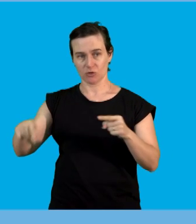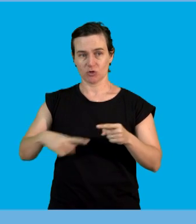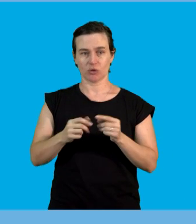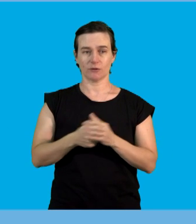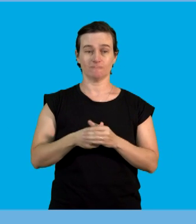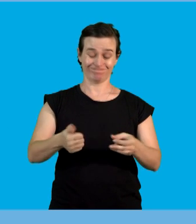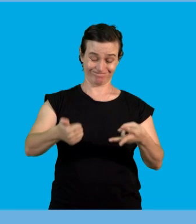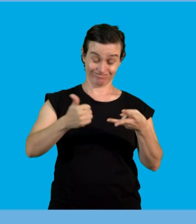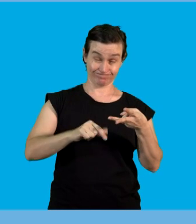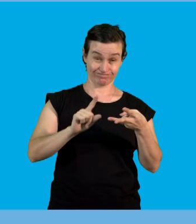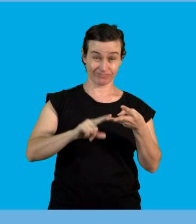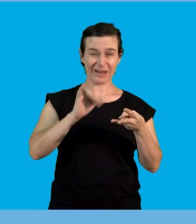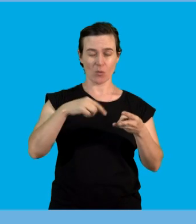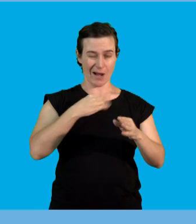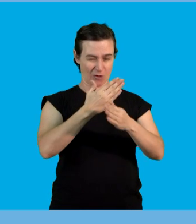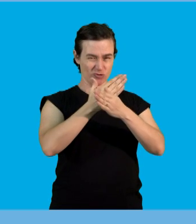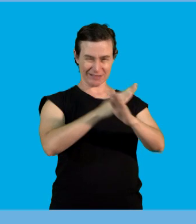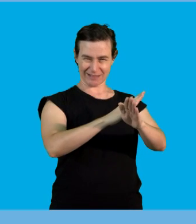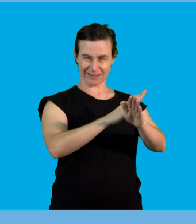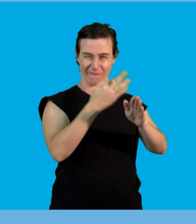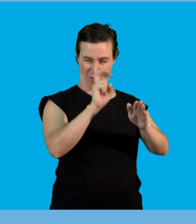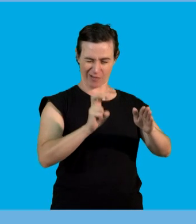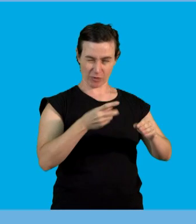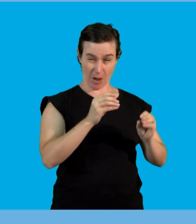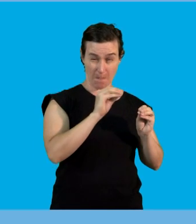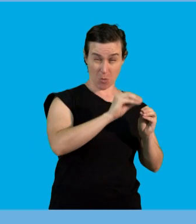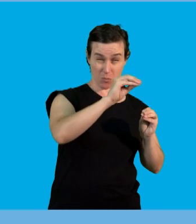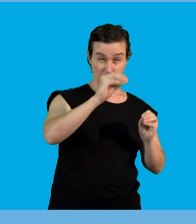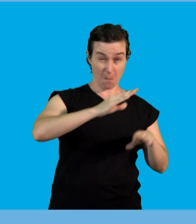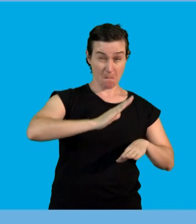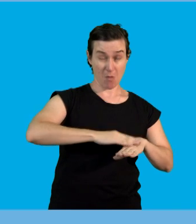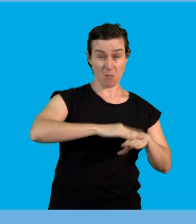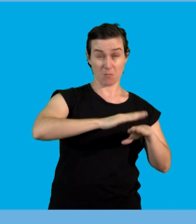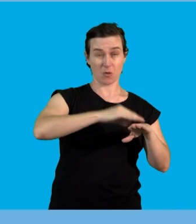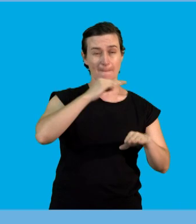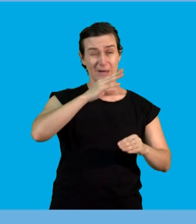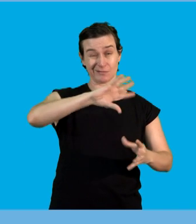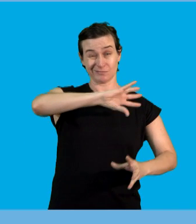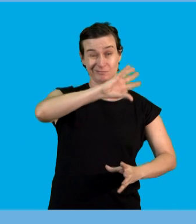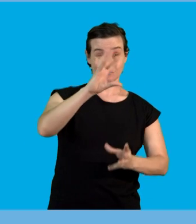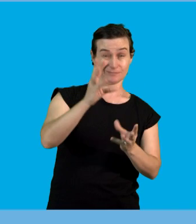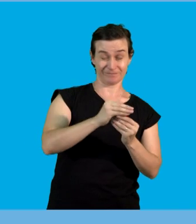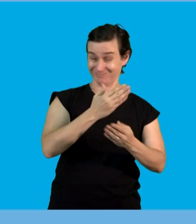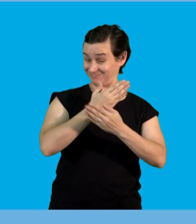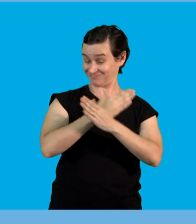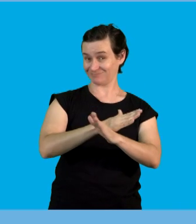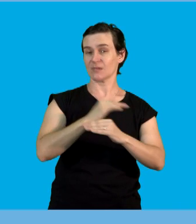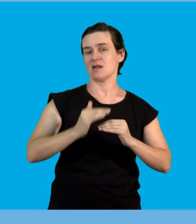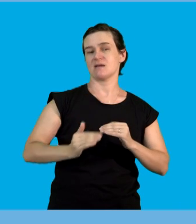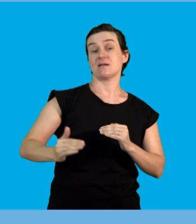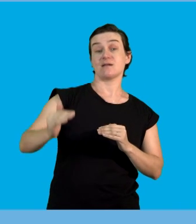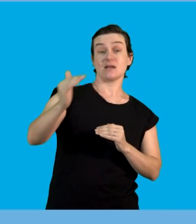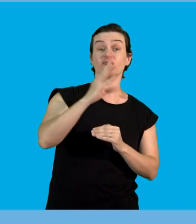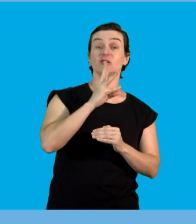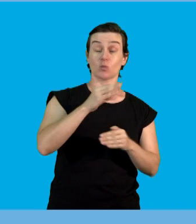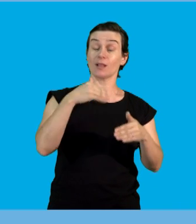also know that as we add more resistors in series, the total resistance of the circuit is going to increase. So as